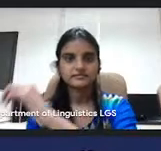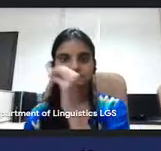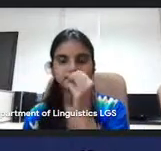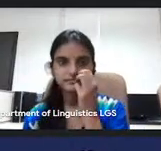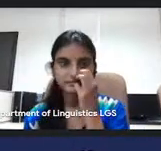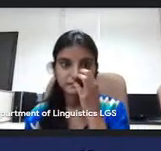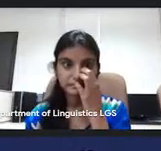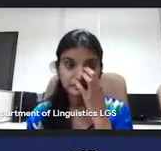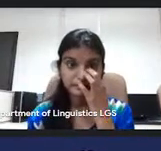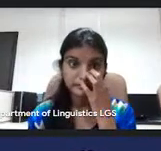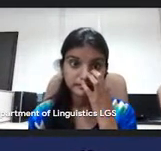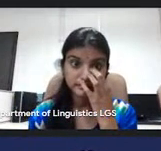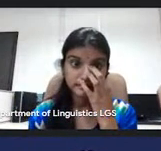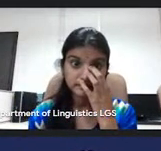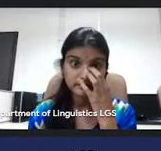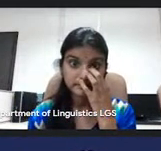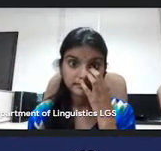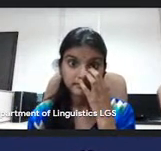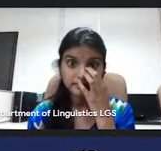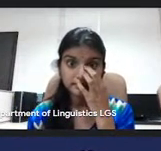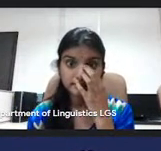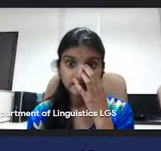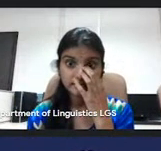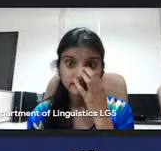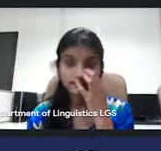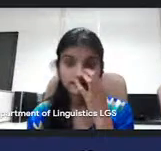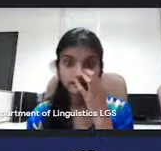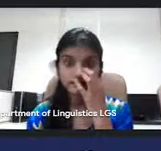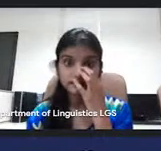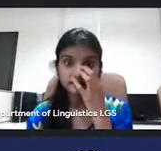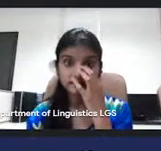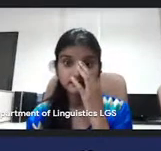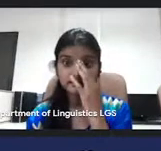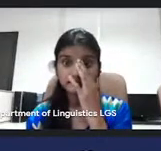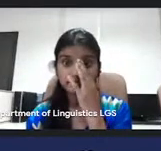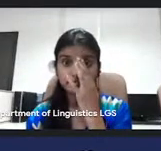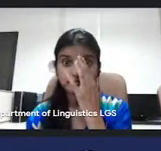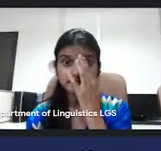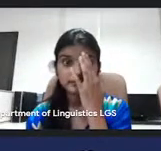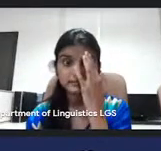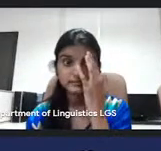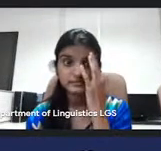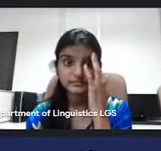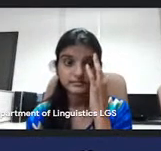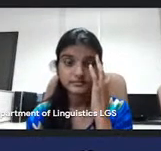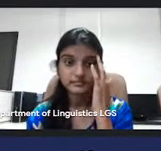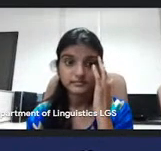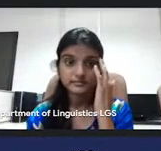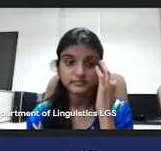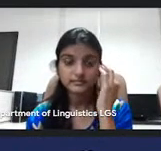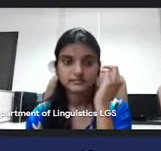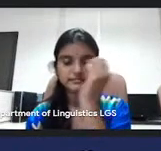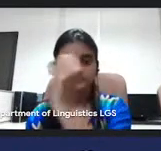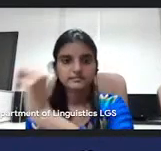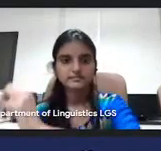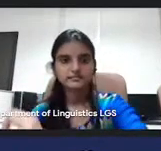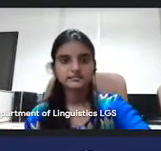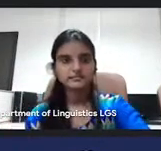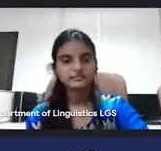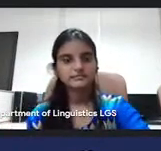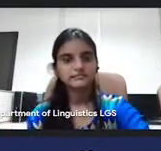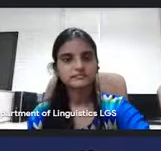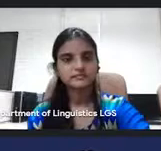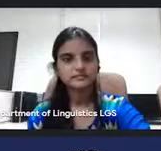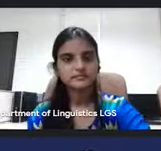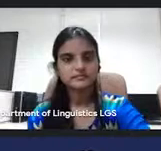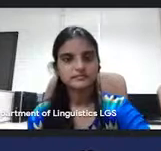language to spoken language. And I think your talk today has highlighted that there is a need for technology researchers also